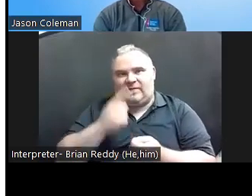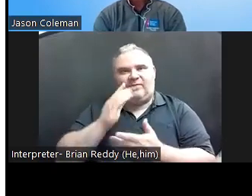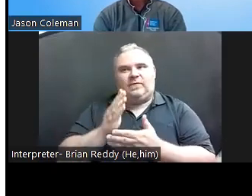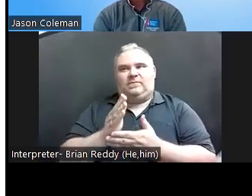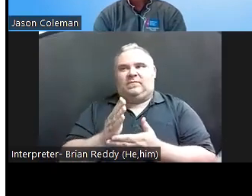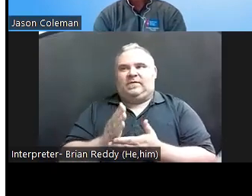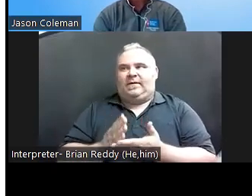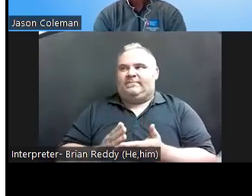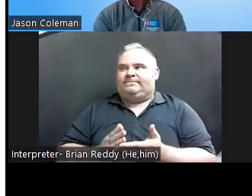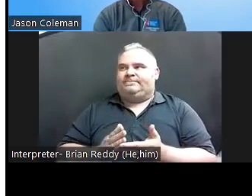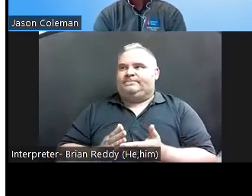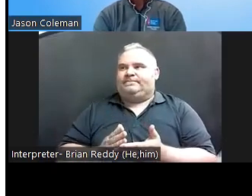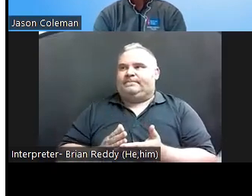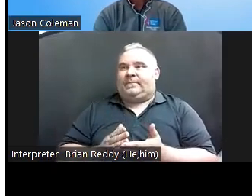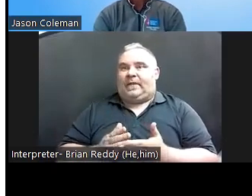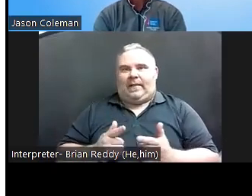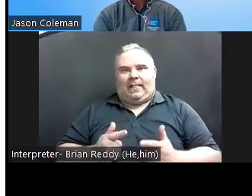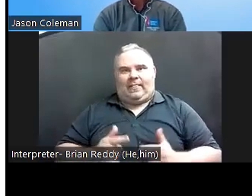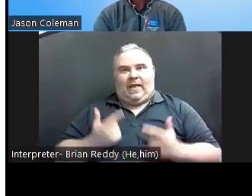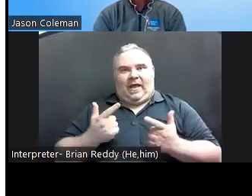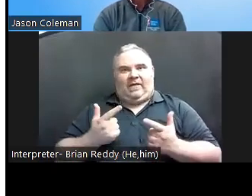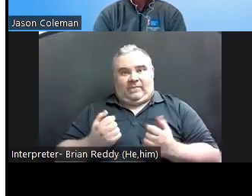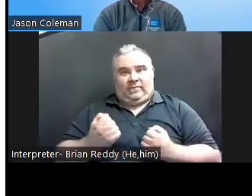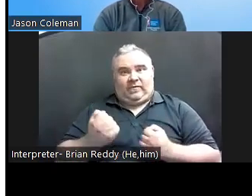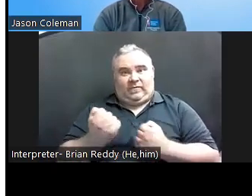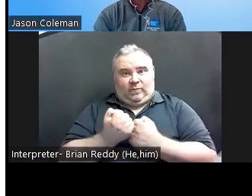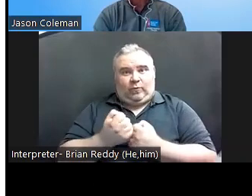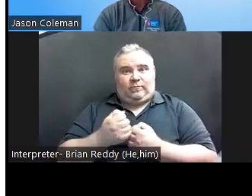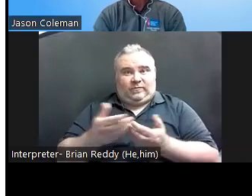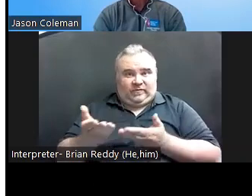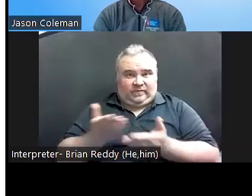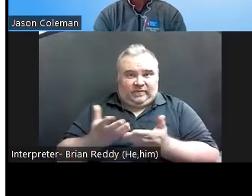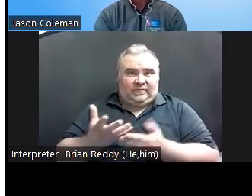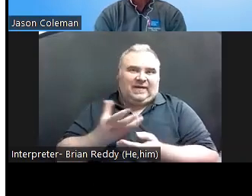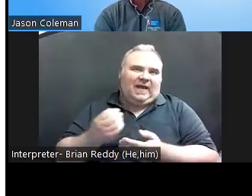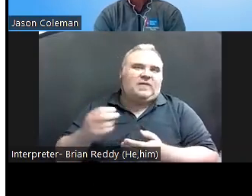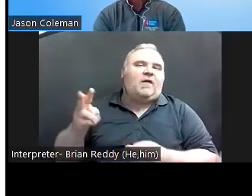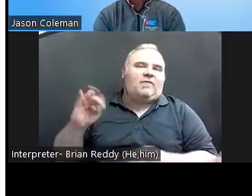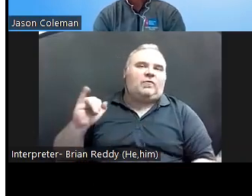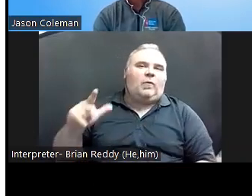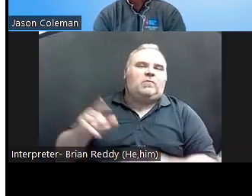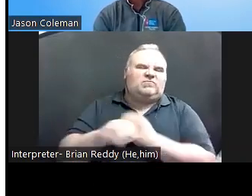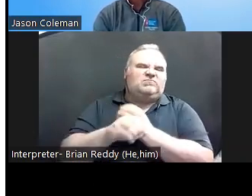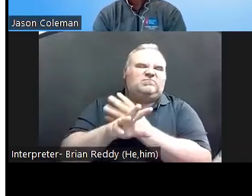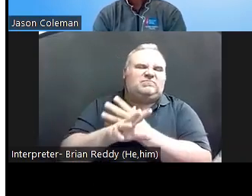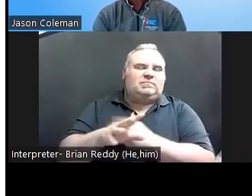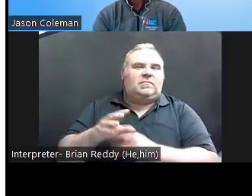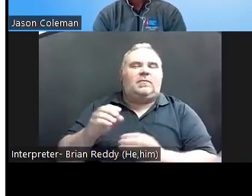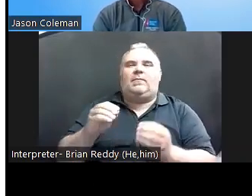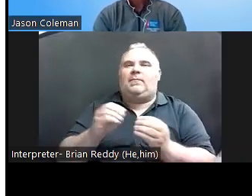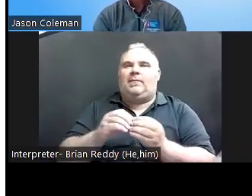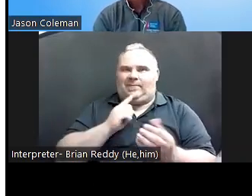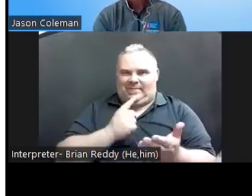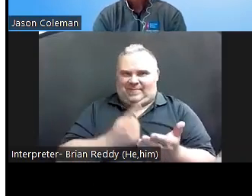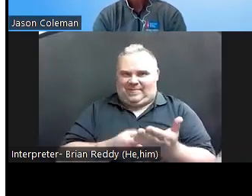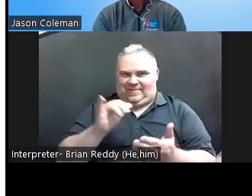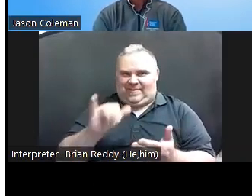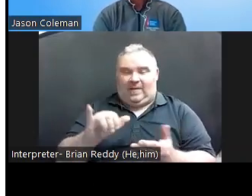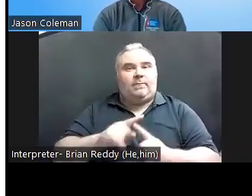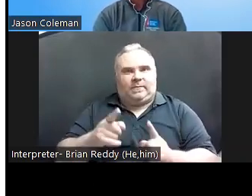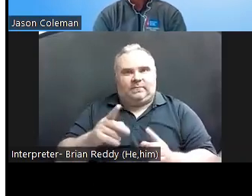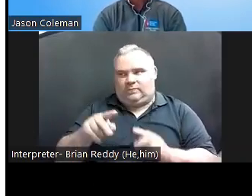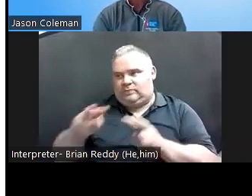some live support services as well as some virtual. So more to come on that. But you know, I encourage you to check